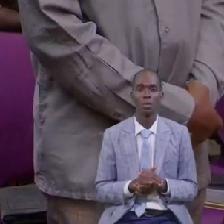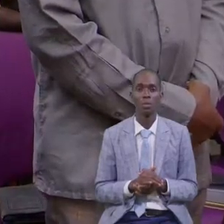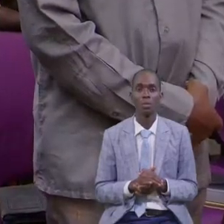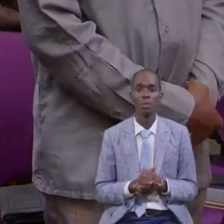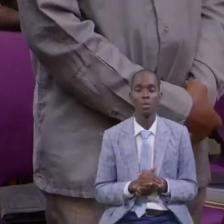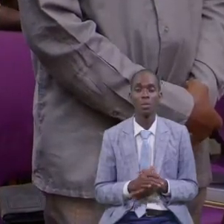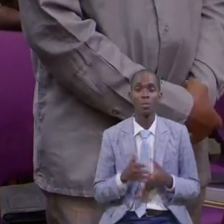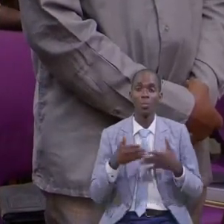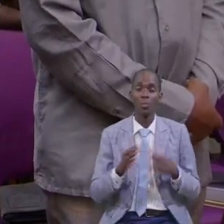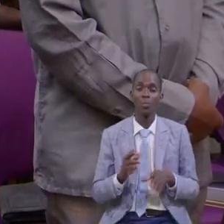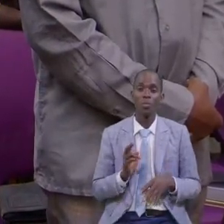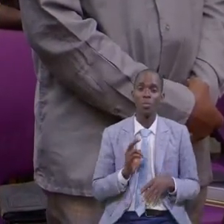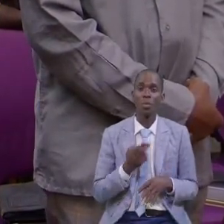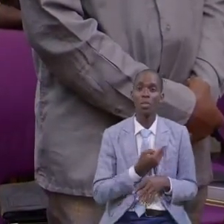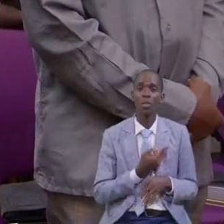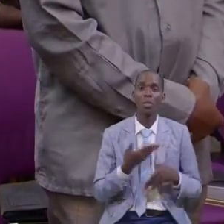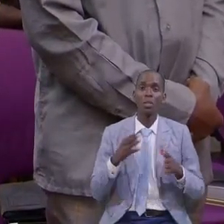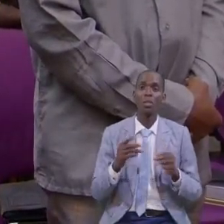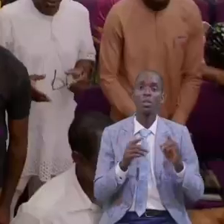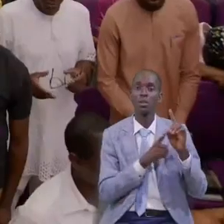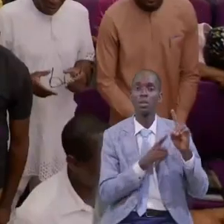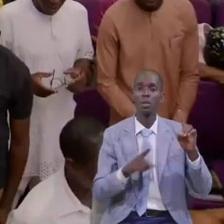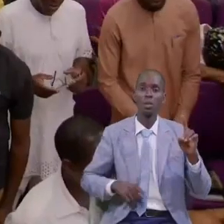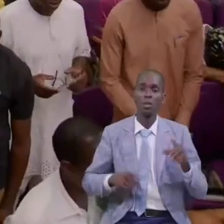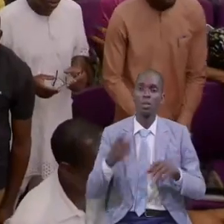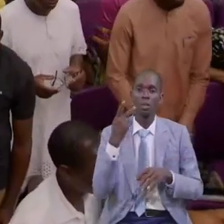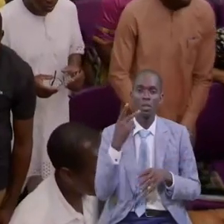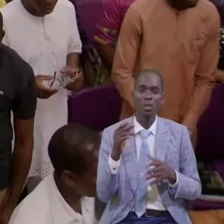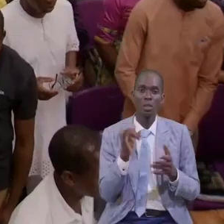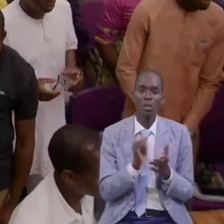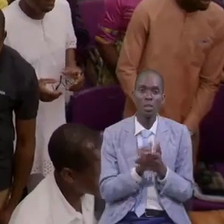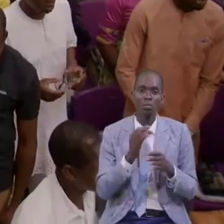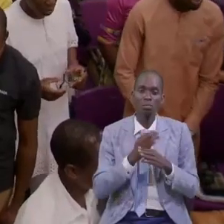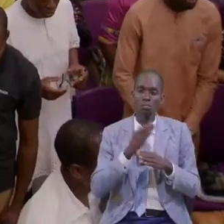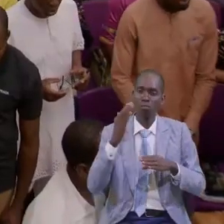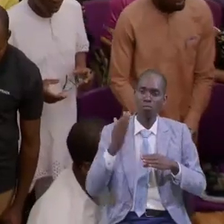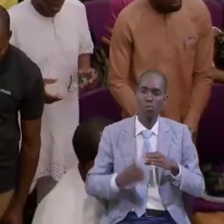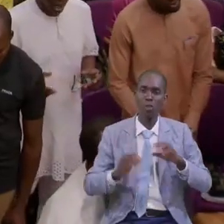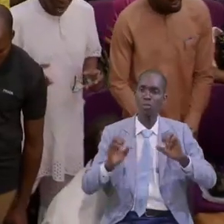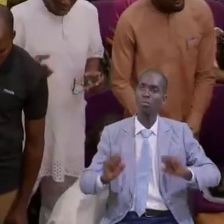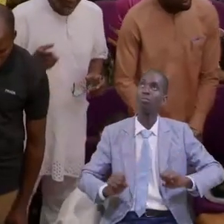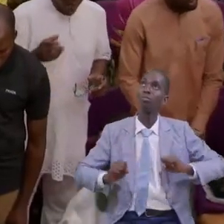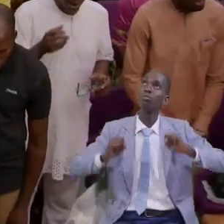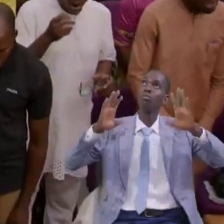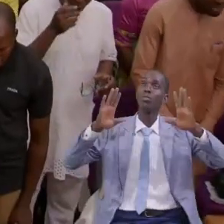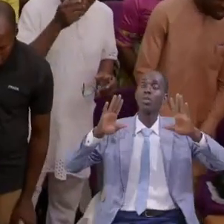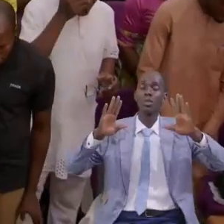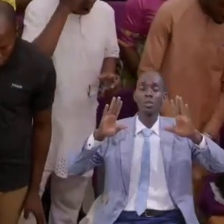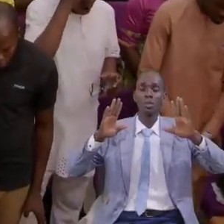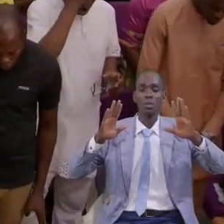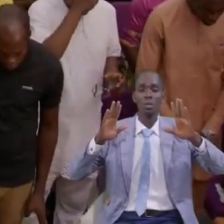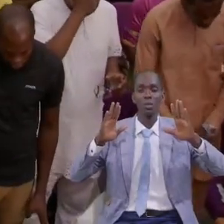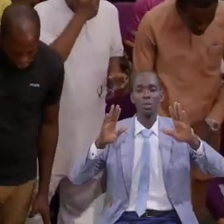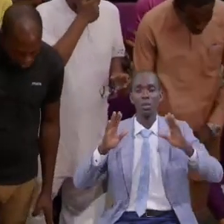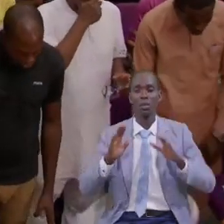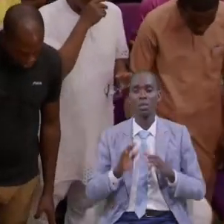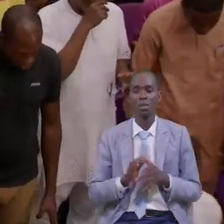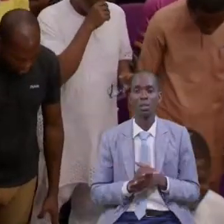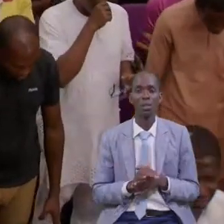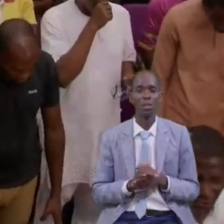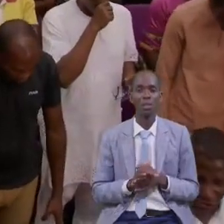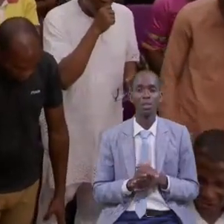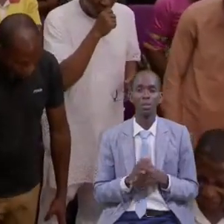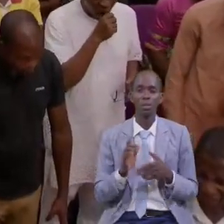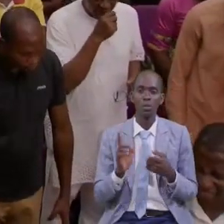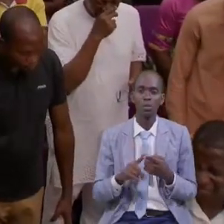Let us see, let the Lord see that absolute surrender, absolute submission